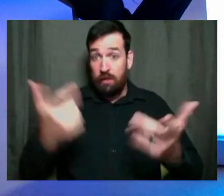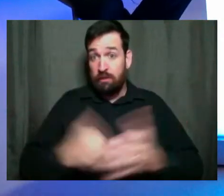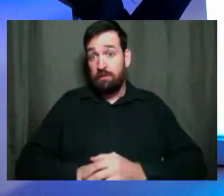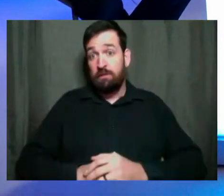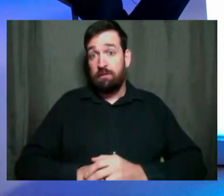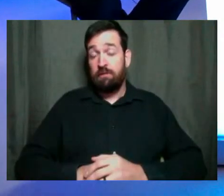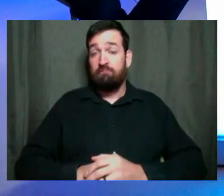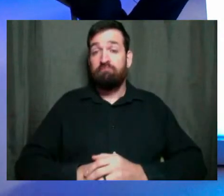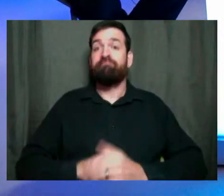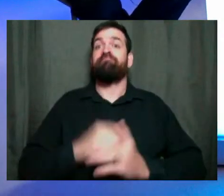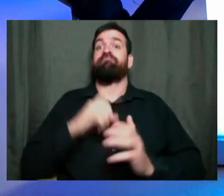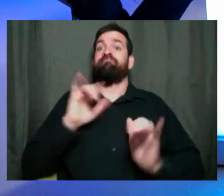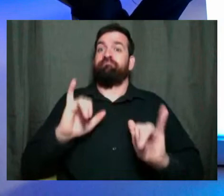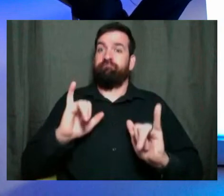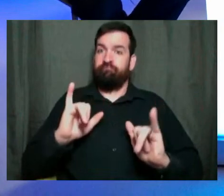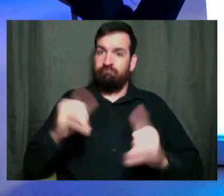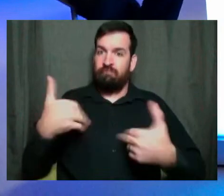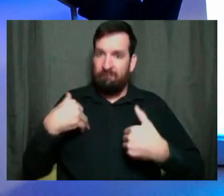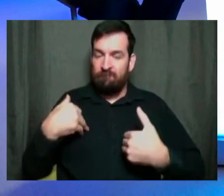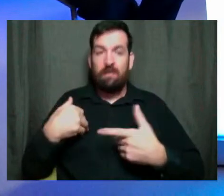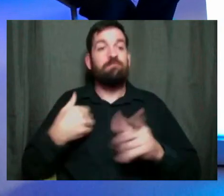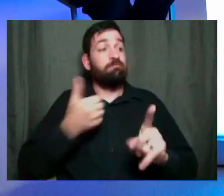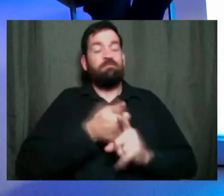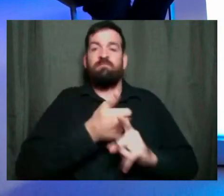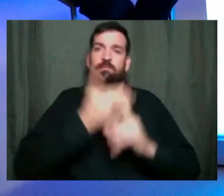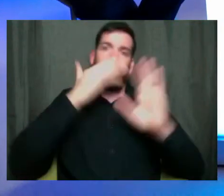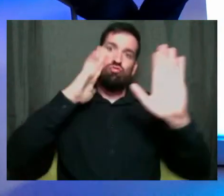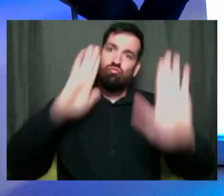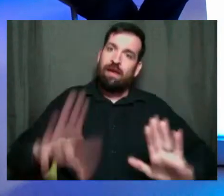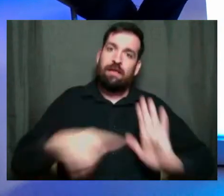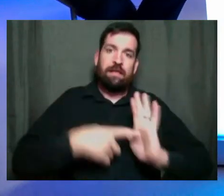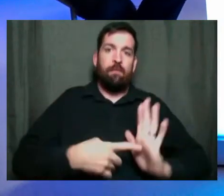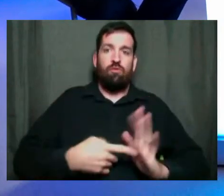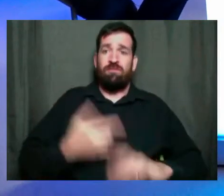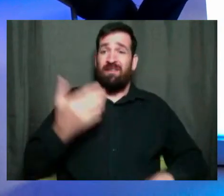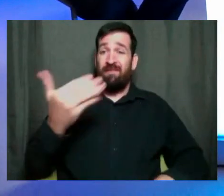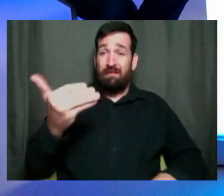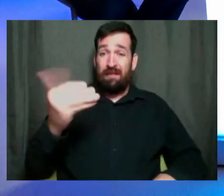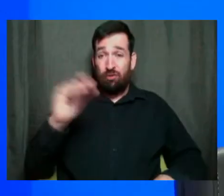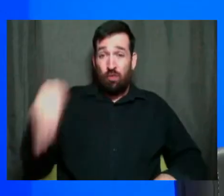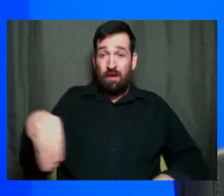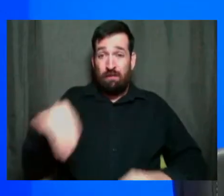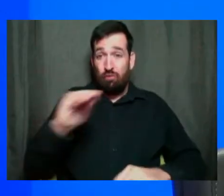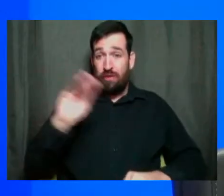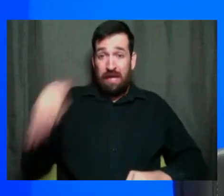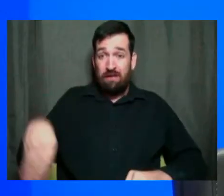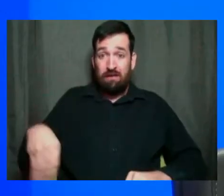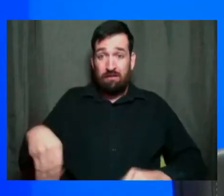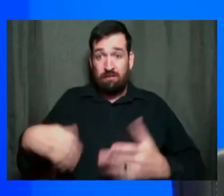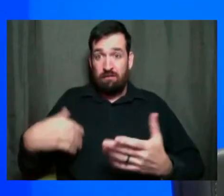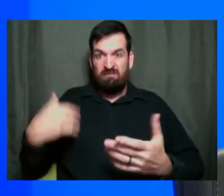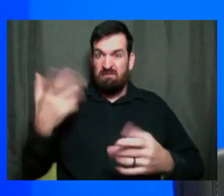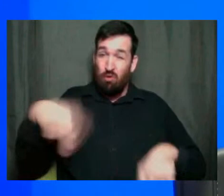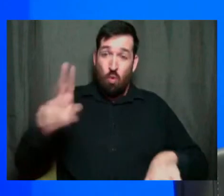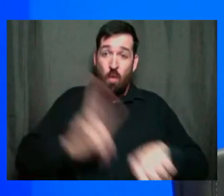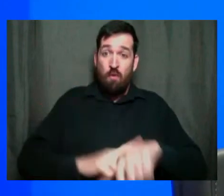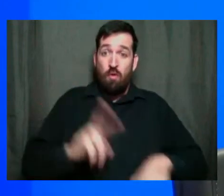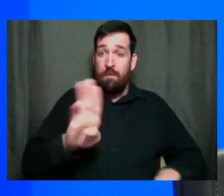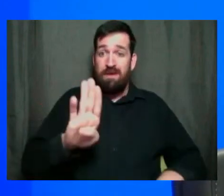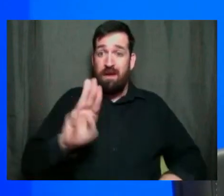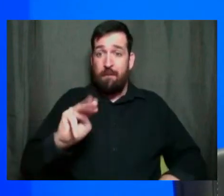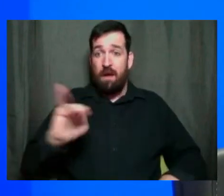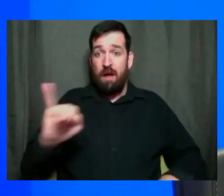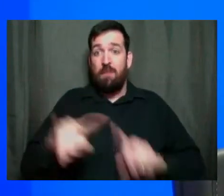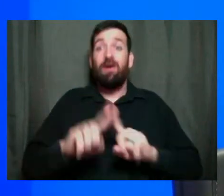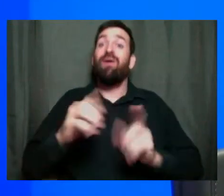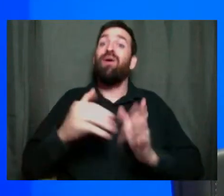that you had this. So then how did So he is a great example. Like I Yeah. said, 15 to 20% of patients have a completely normal BMI, but quite often in that